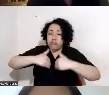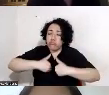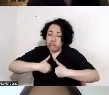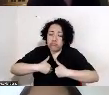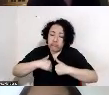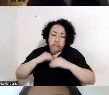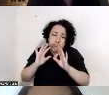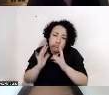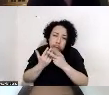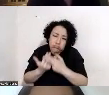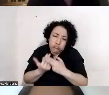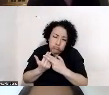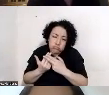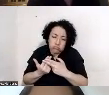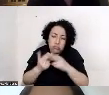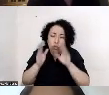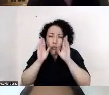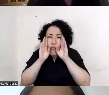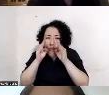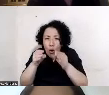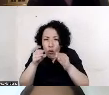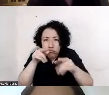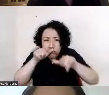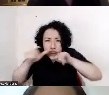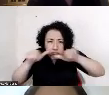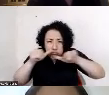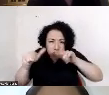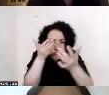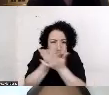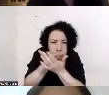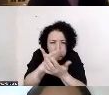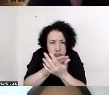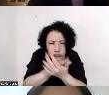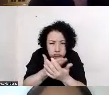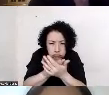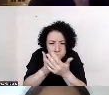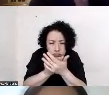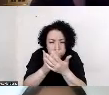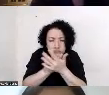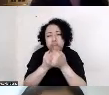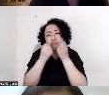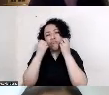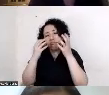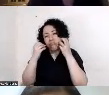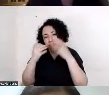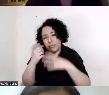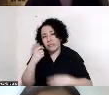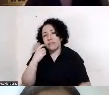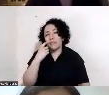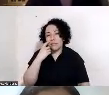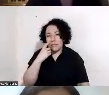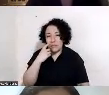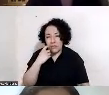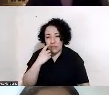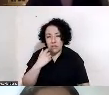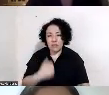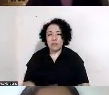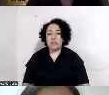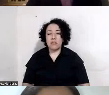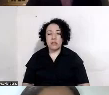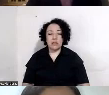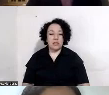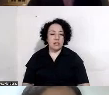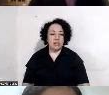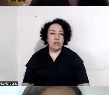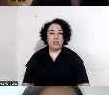ter um foco muito grande nos projetos deles. And when asked what their greatest strengths were, many of them mentioned what